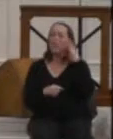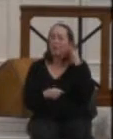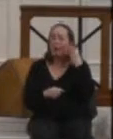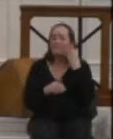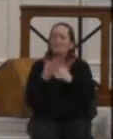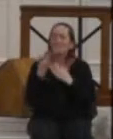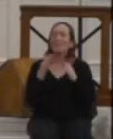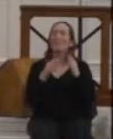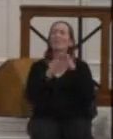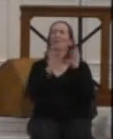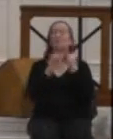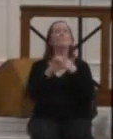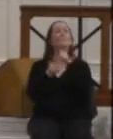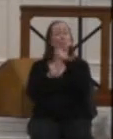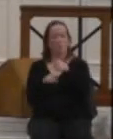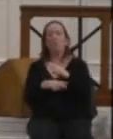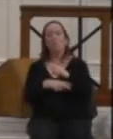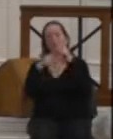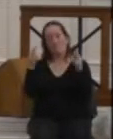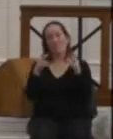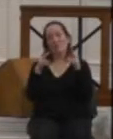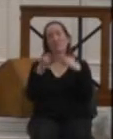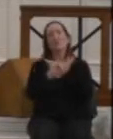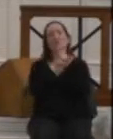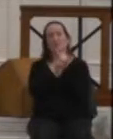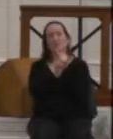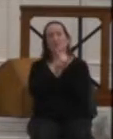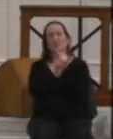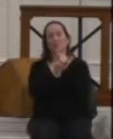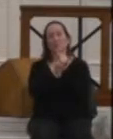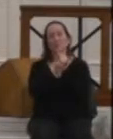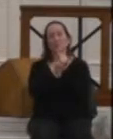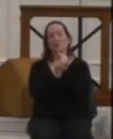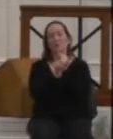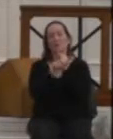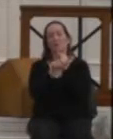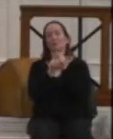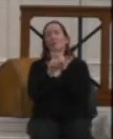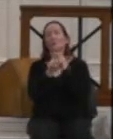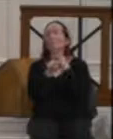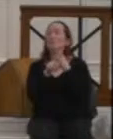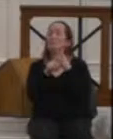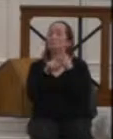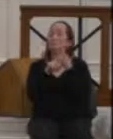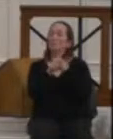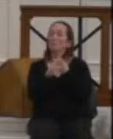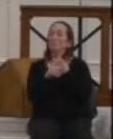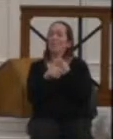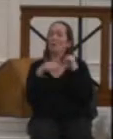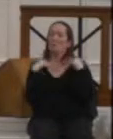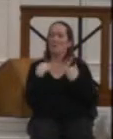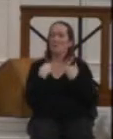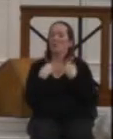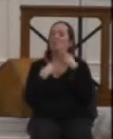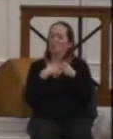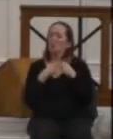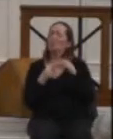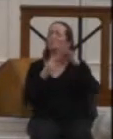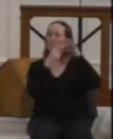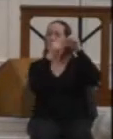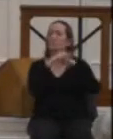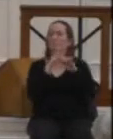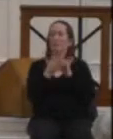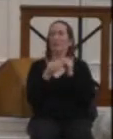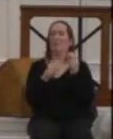are distinctly different. You are fearfully made. You are unique in that